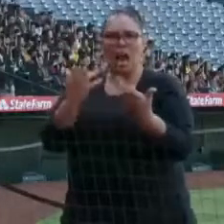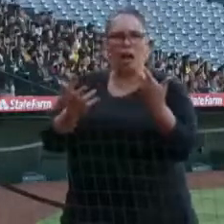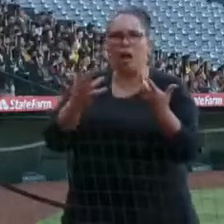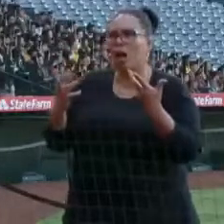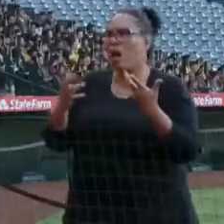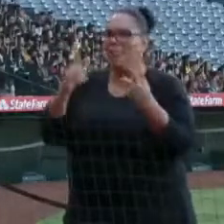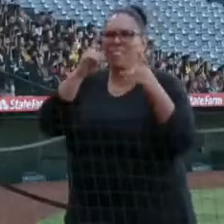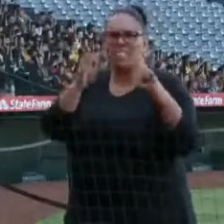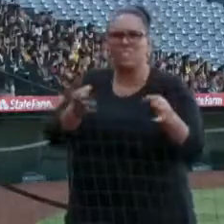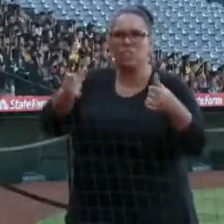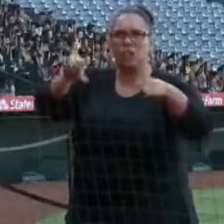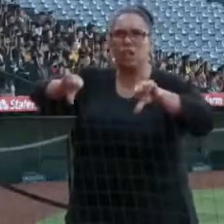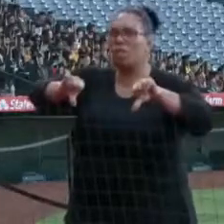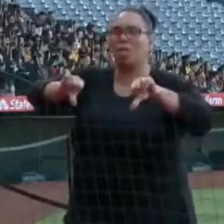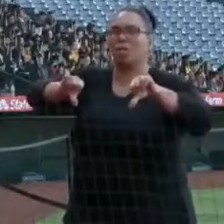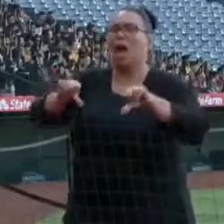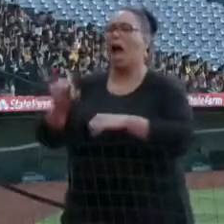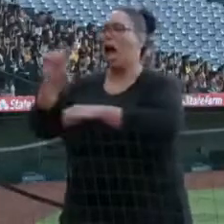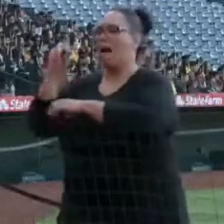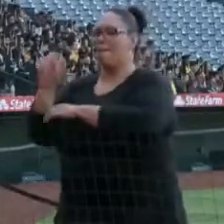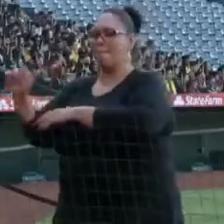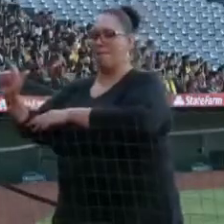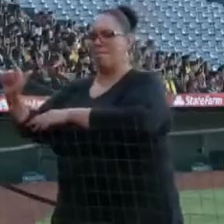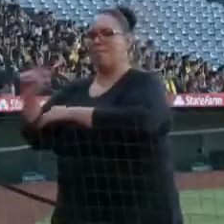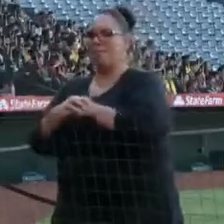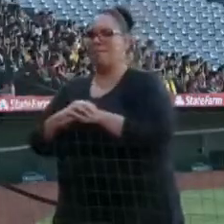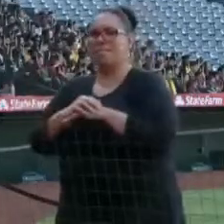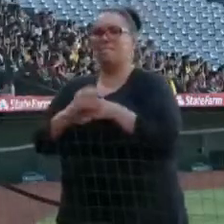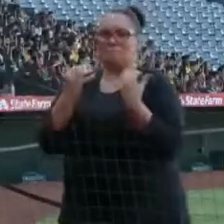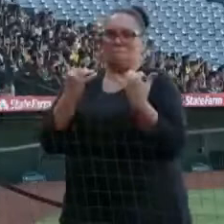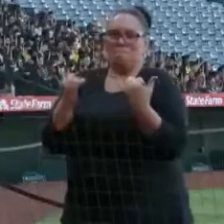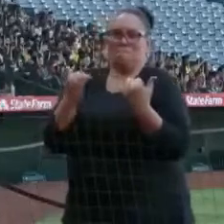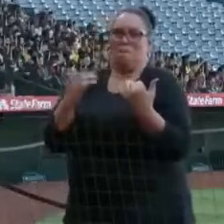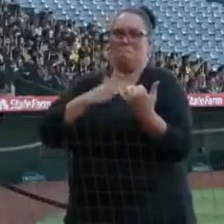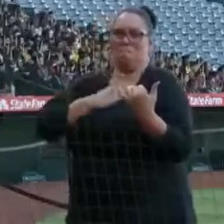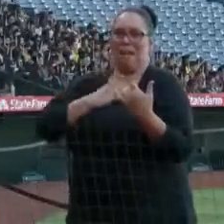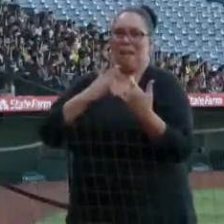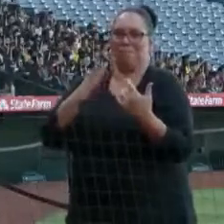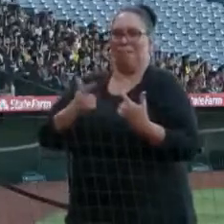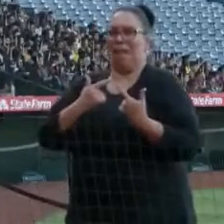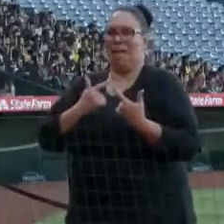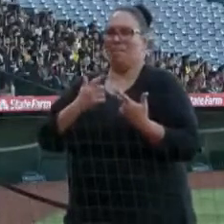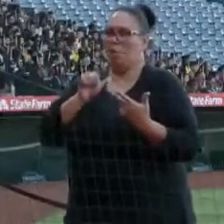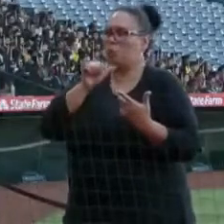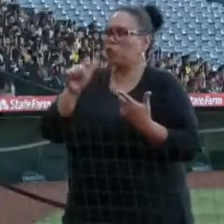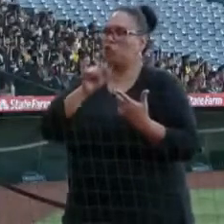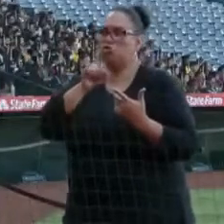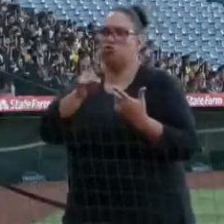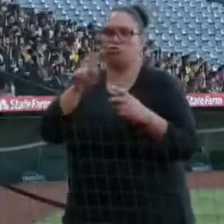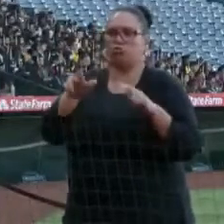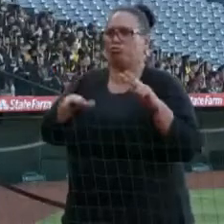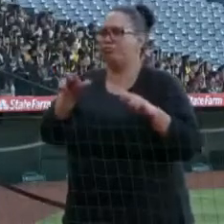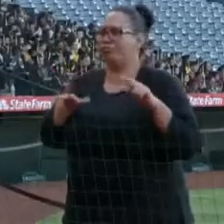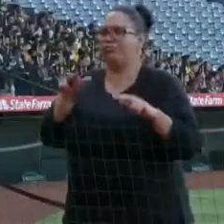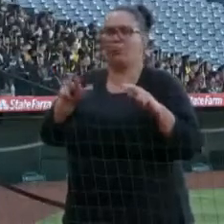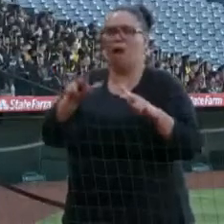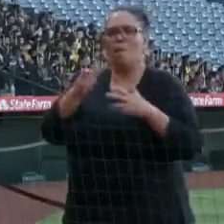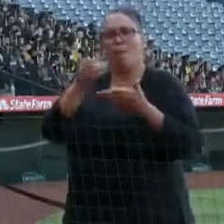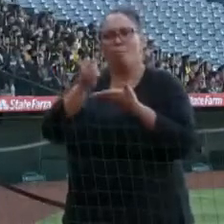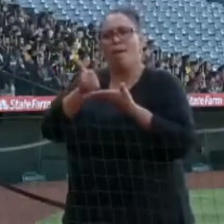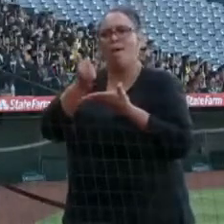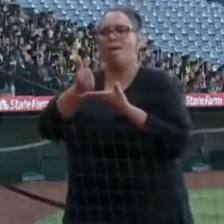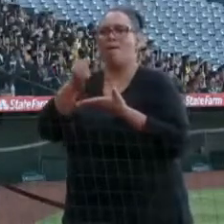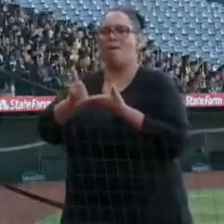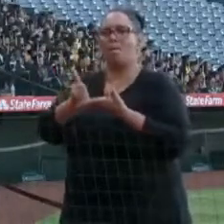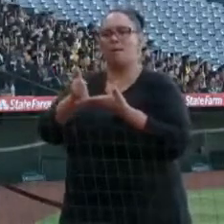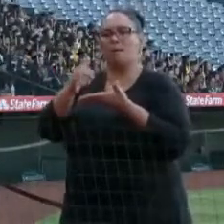decision. Although at this time in my life, it was full of uncertainty, with the help of campus resources and the hard